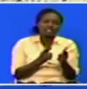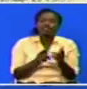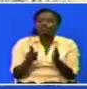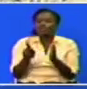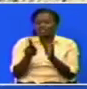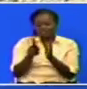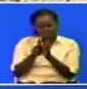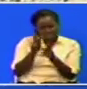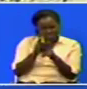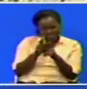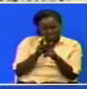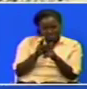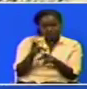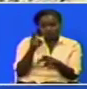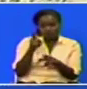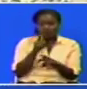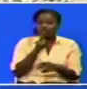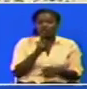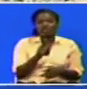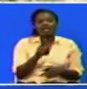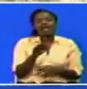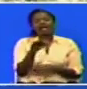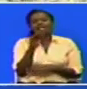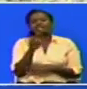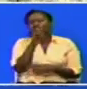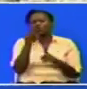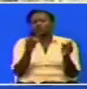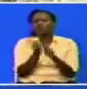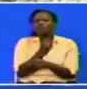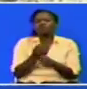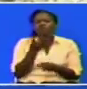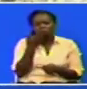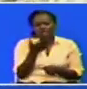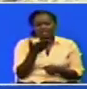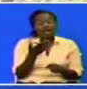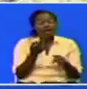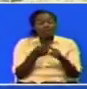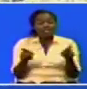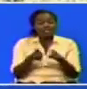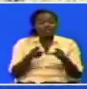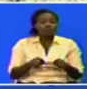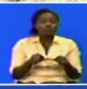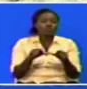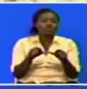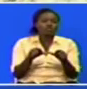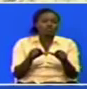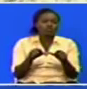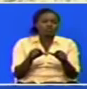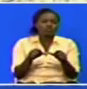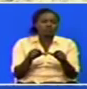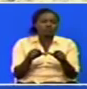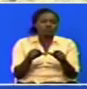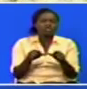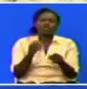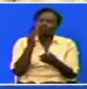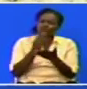order. Therefore, we are asking questions that they are not able to answer. But as this happens and it continues, we have